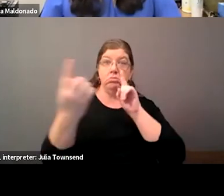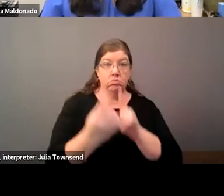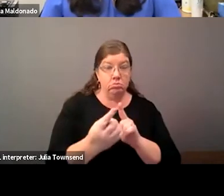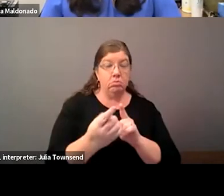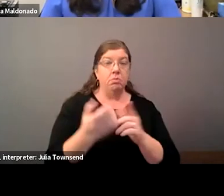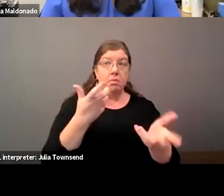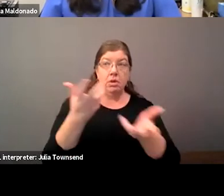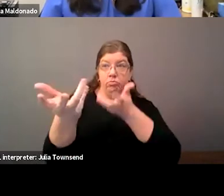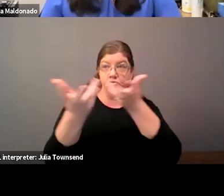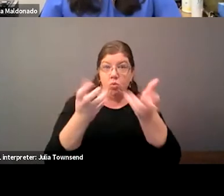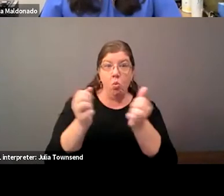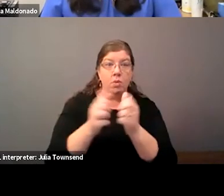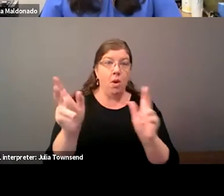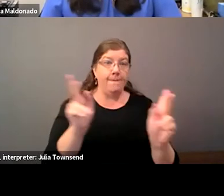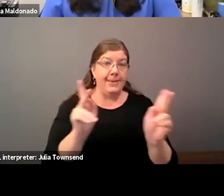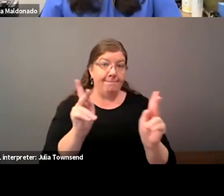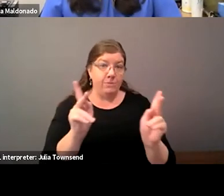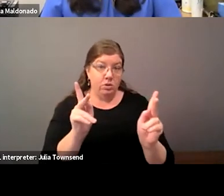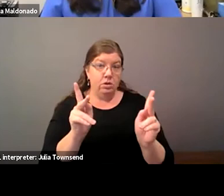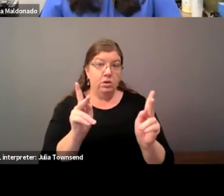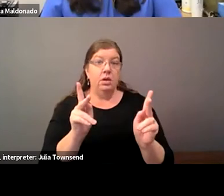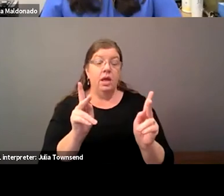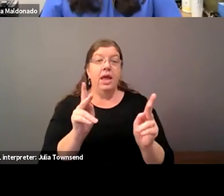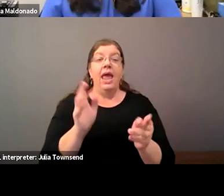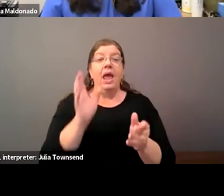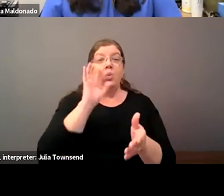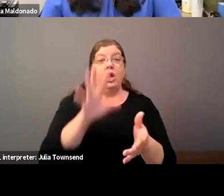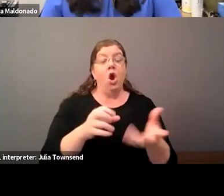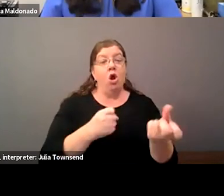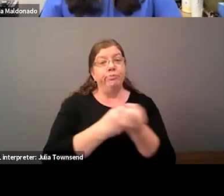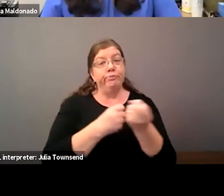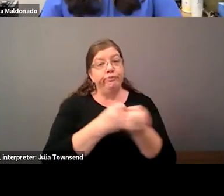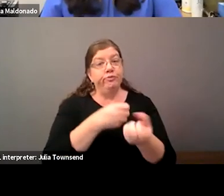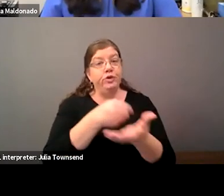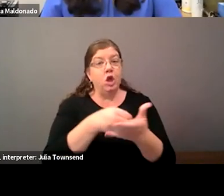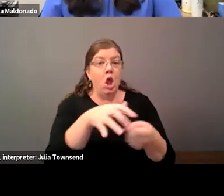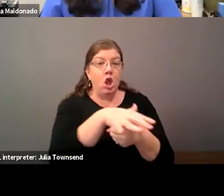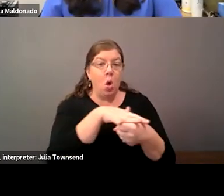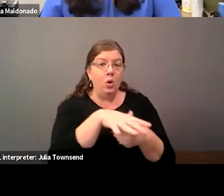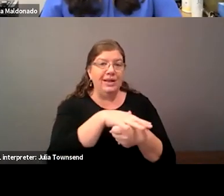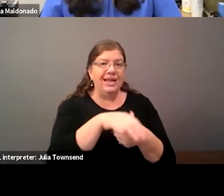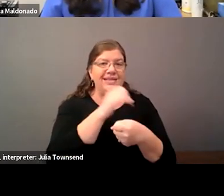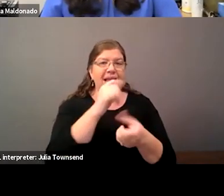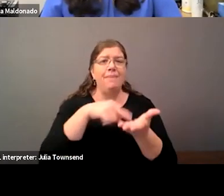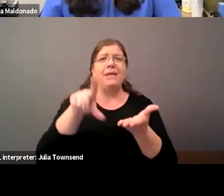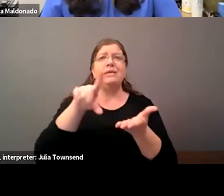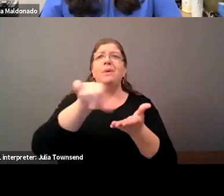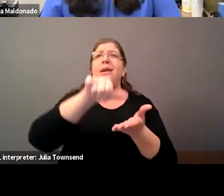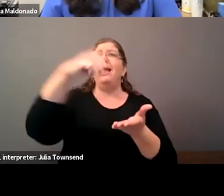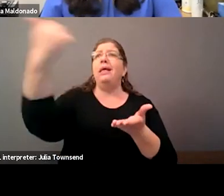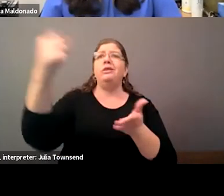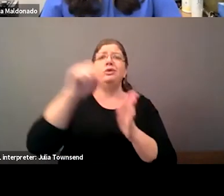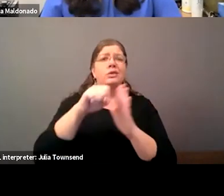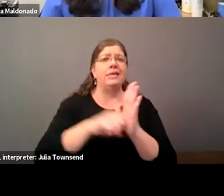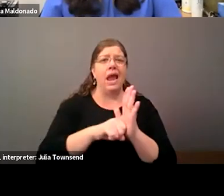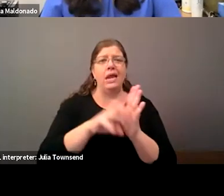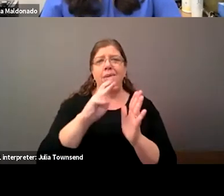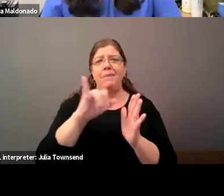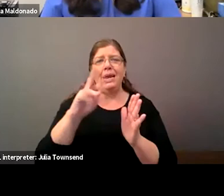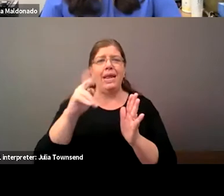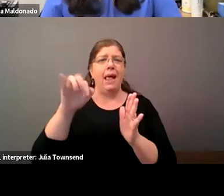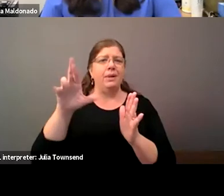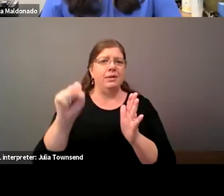interface with more people and we're investing locally rather than outsourcing to someone in minneapolis so i just would like